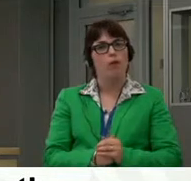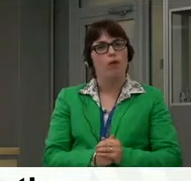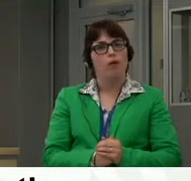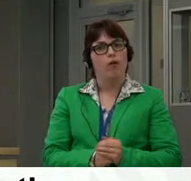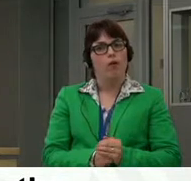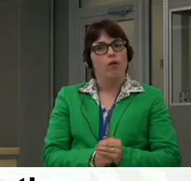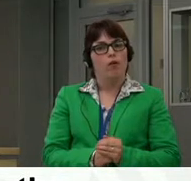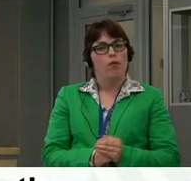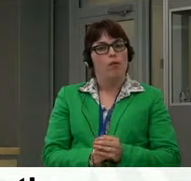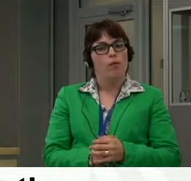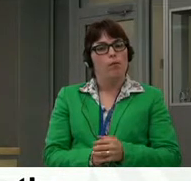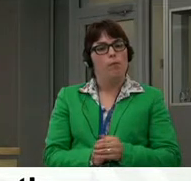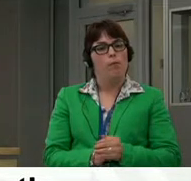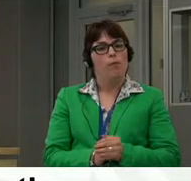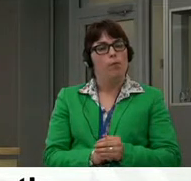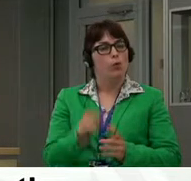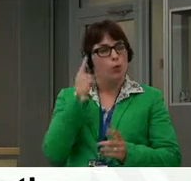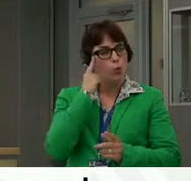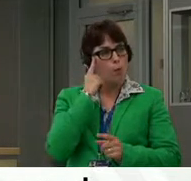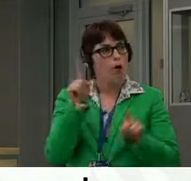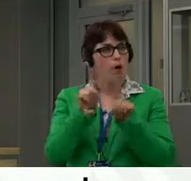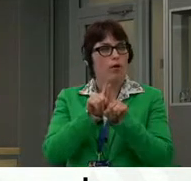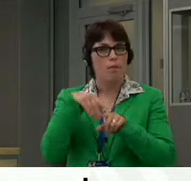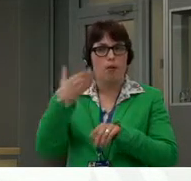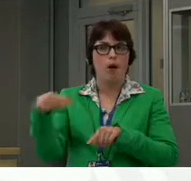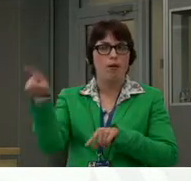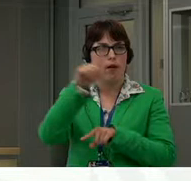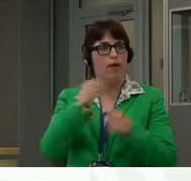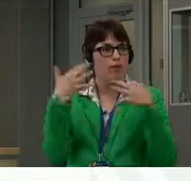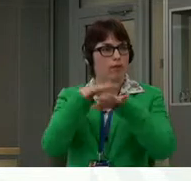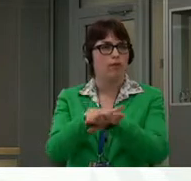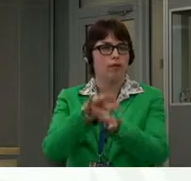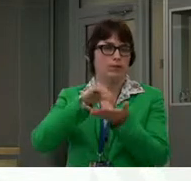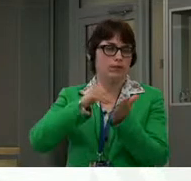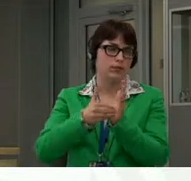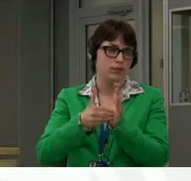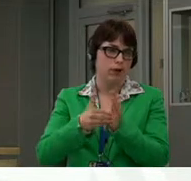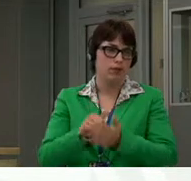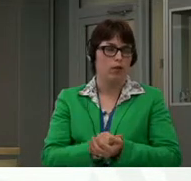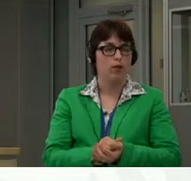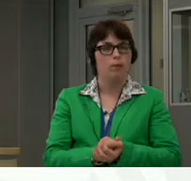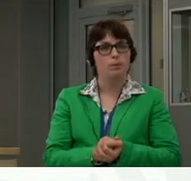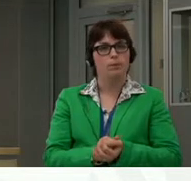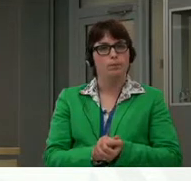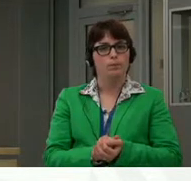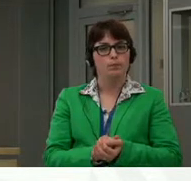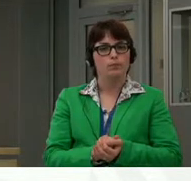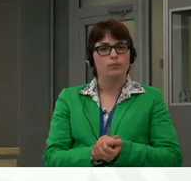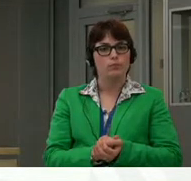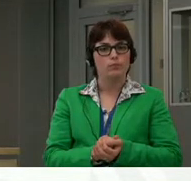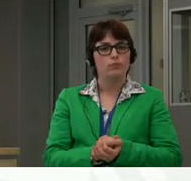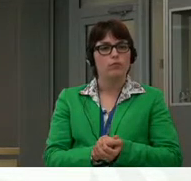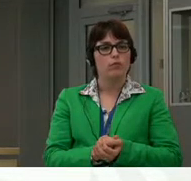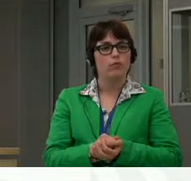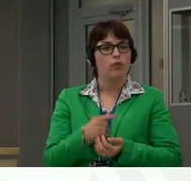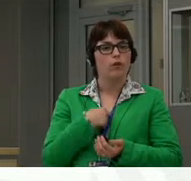European integration and inclusion. I will limit myself to recall that the issue of a language regime within EU is treated